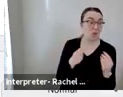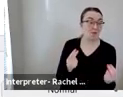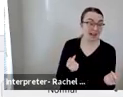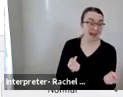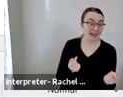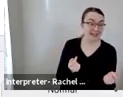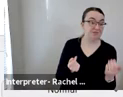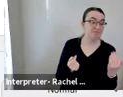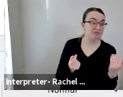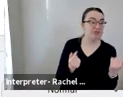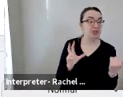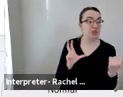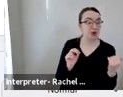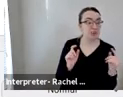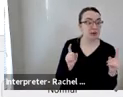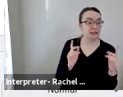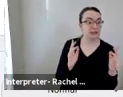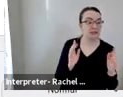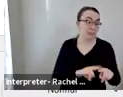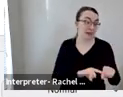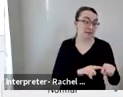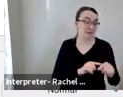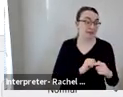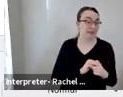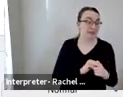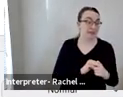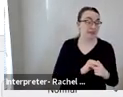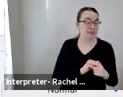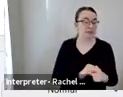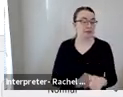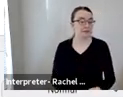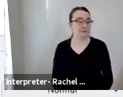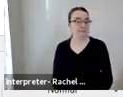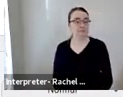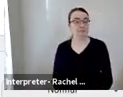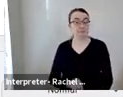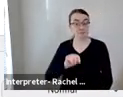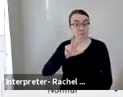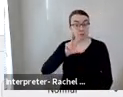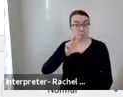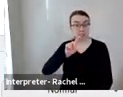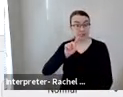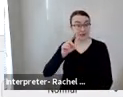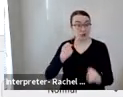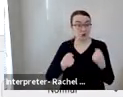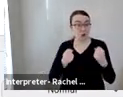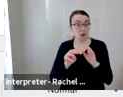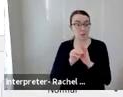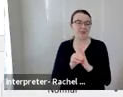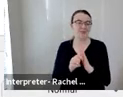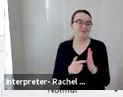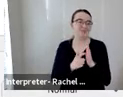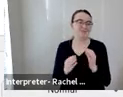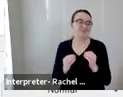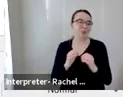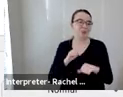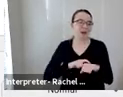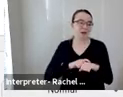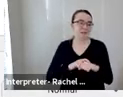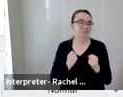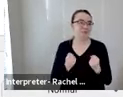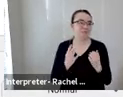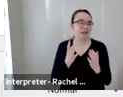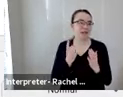right? Depends. Right. The 3D car models take more time. Those are hours and hours.